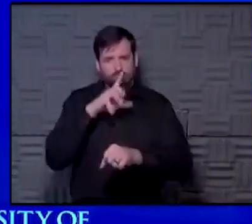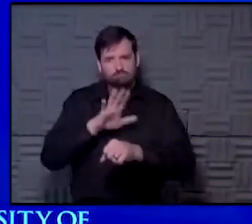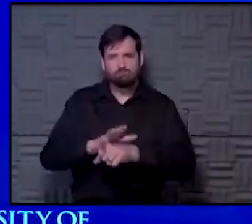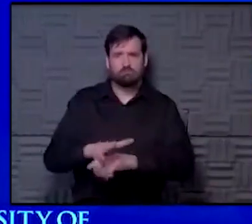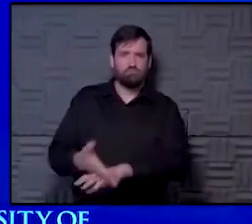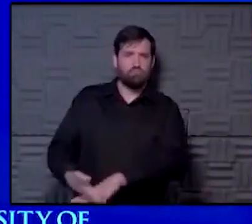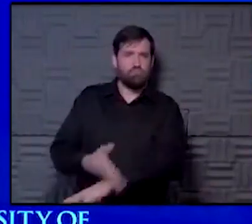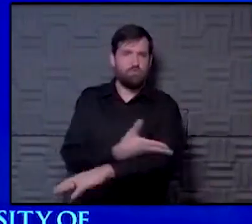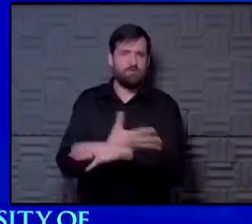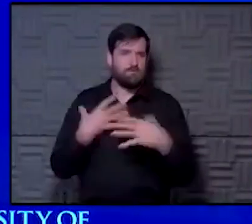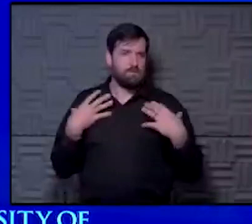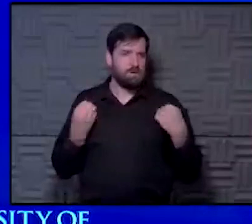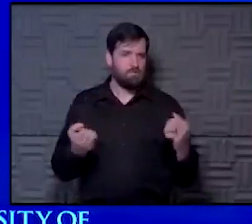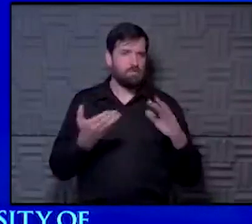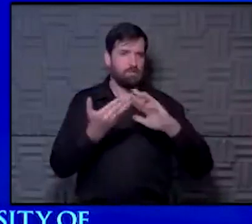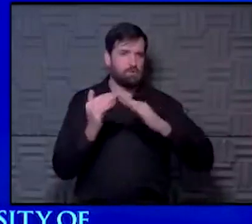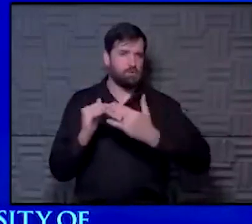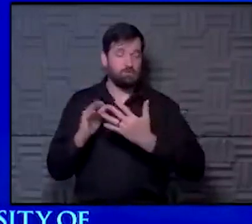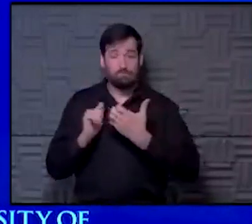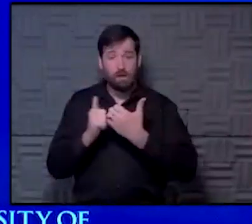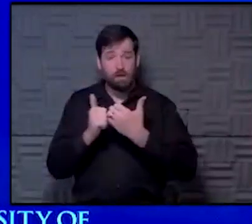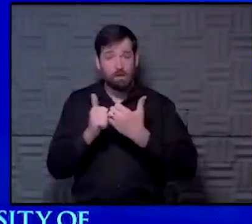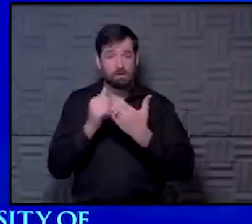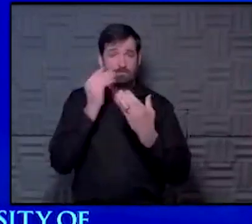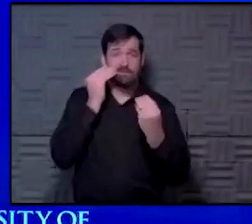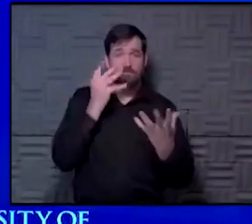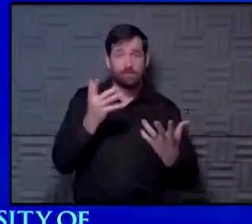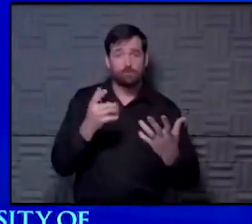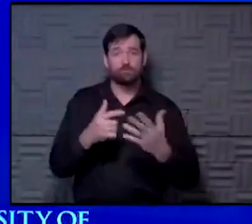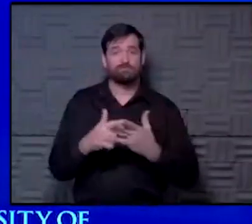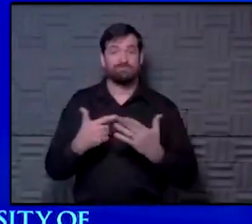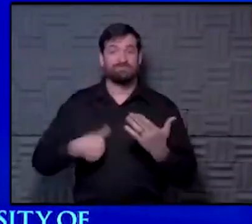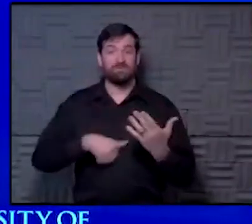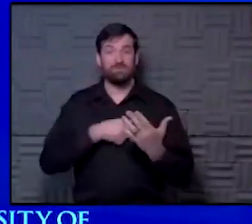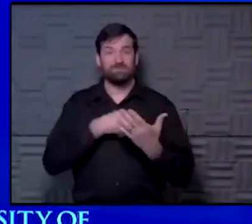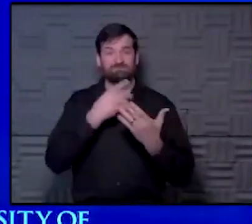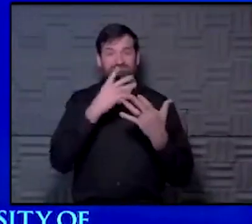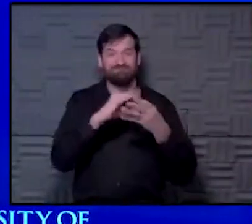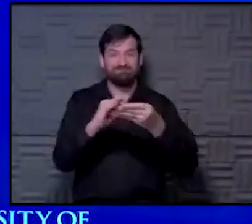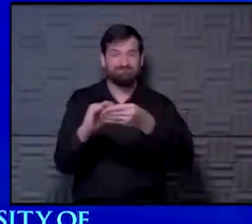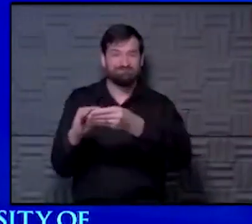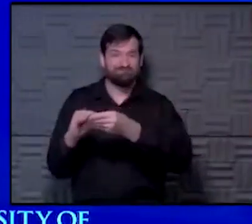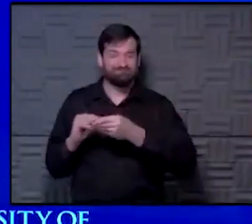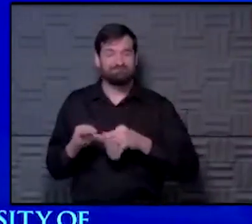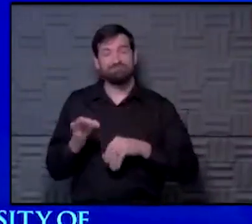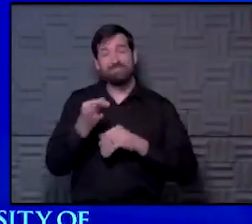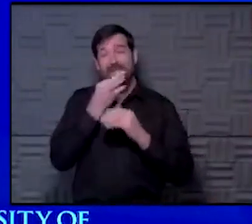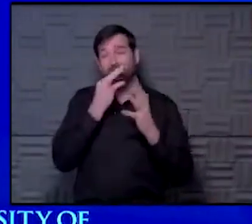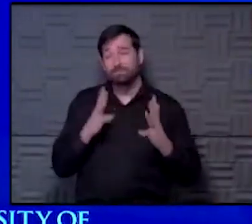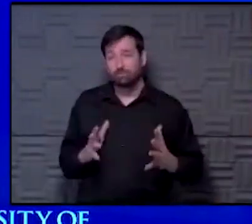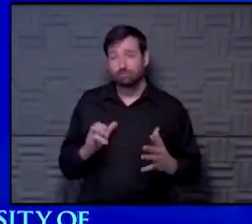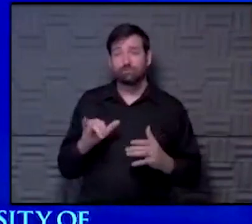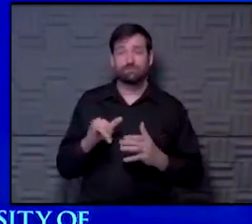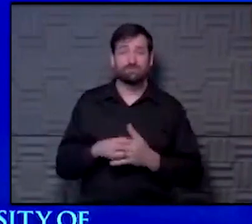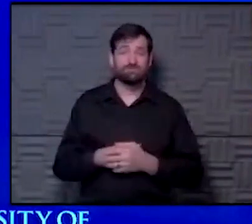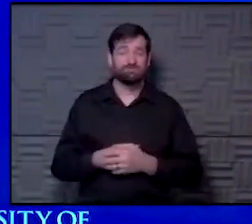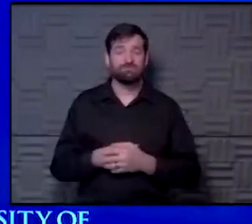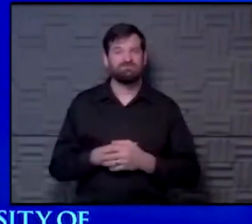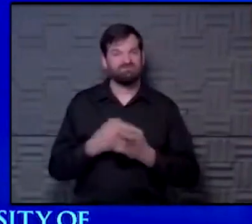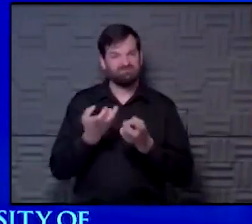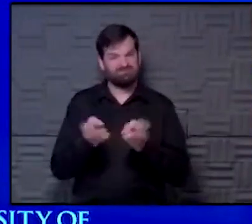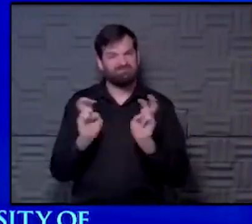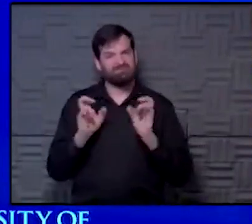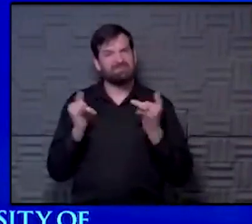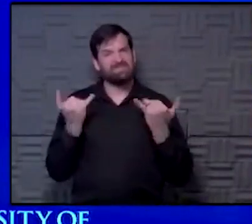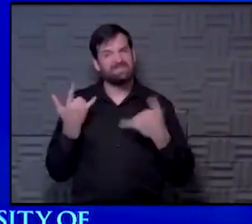community. And it is through information like we share here and through expertise like we have around the table